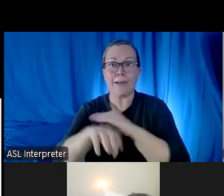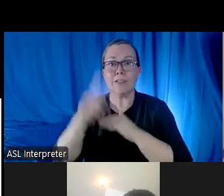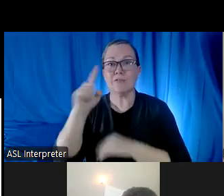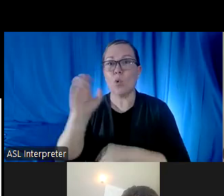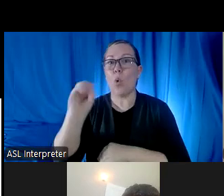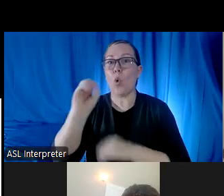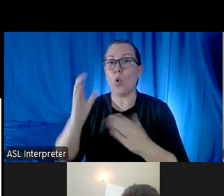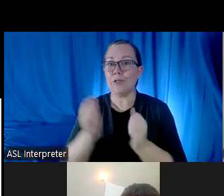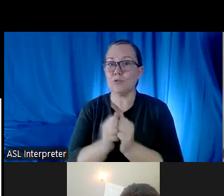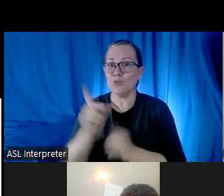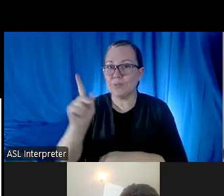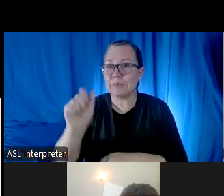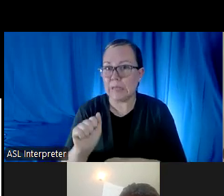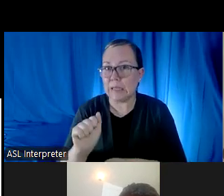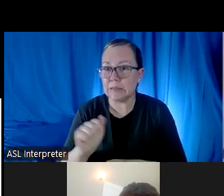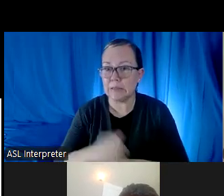with disabilities.